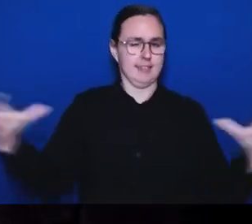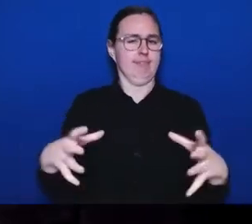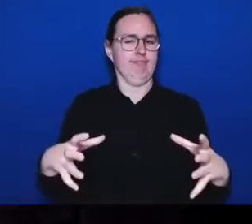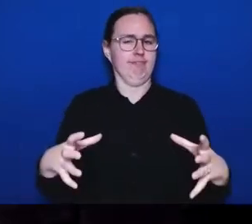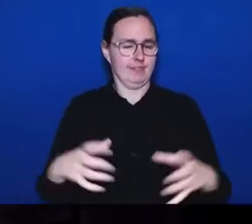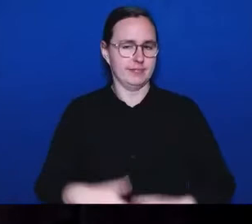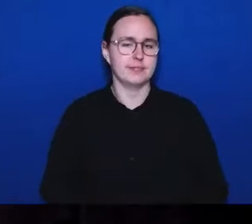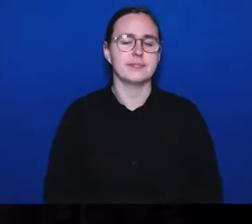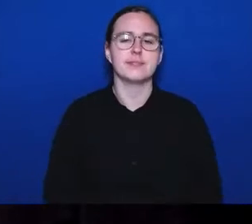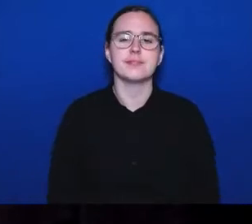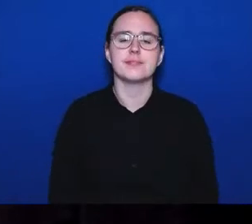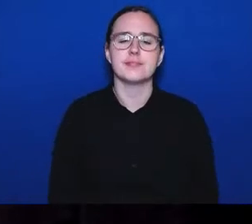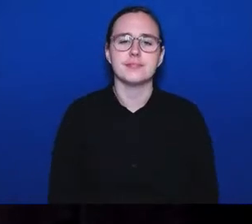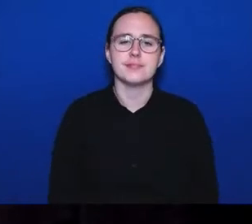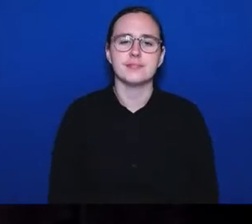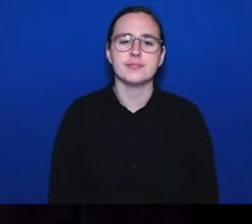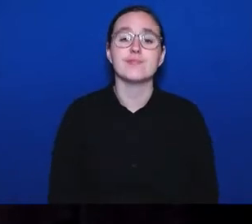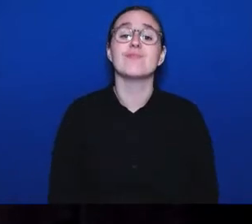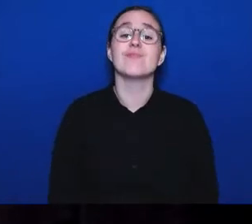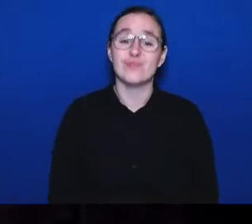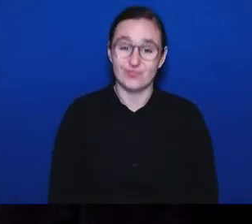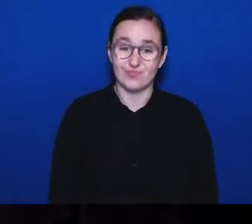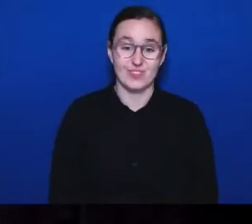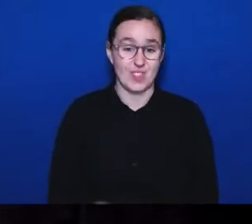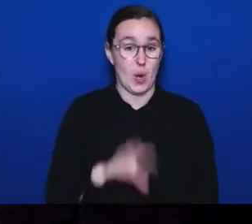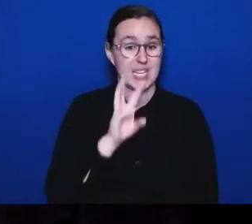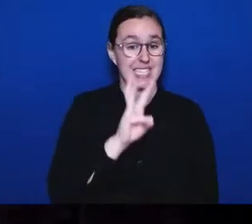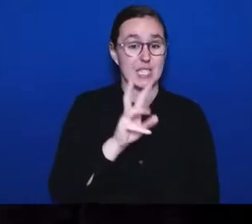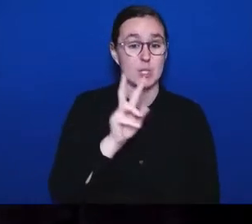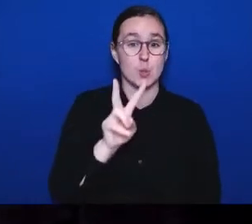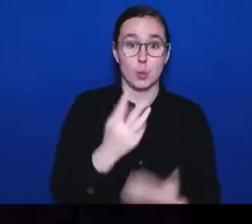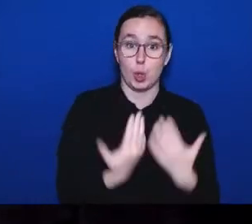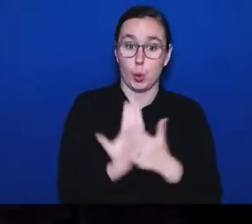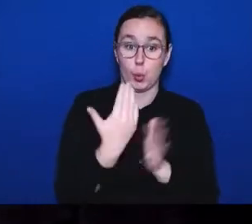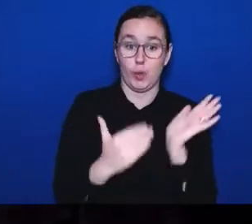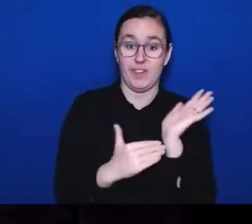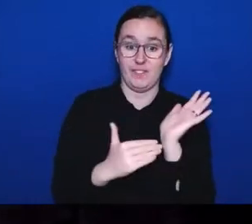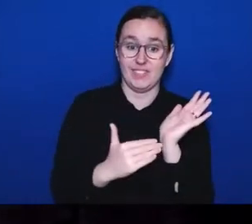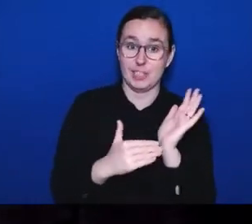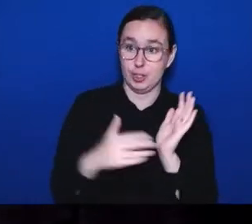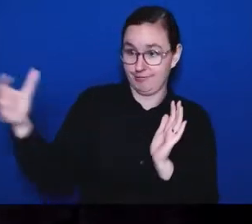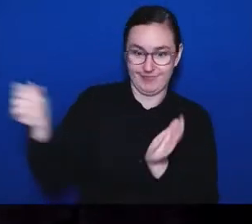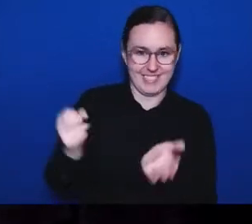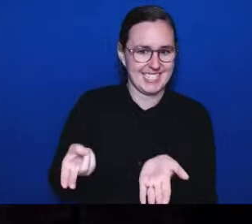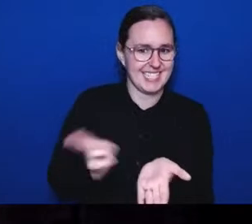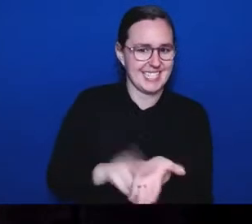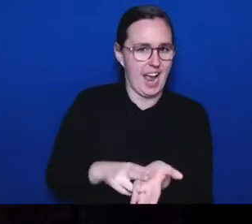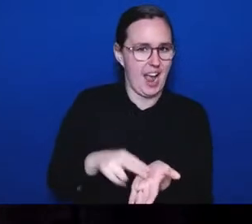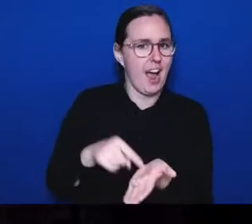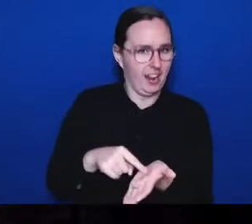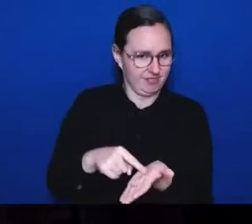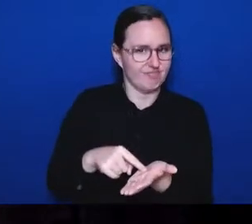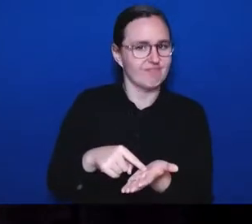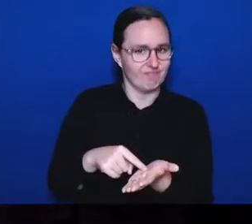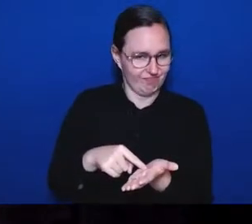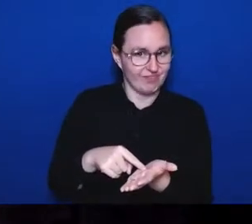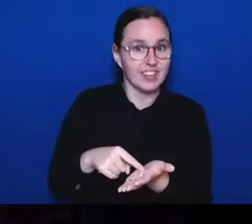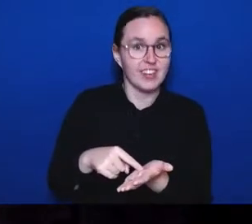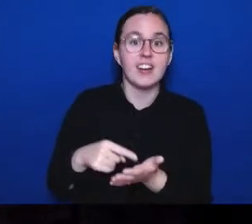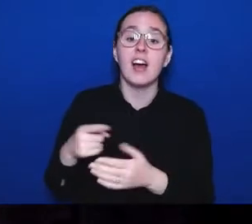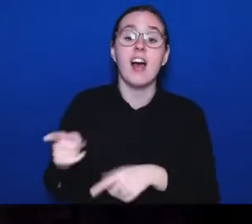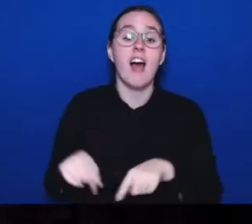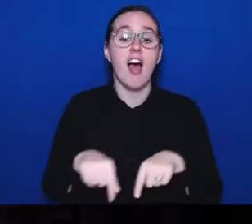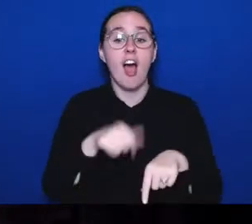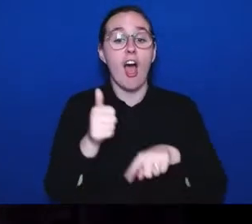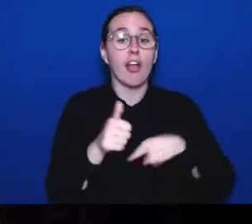new physicians have signed contracts and 68 are in discussions about suitable clinic placements. In the terms of the contracts,